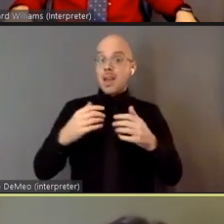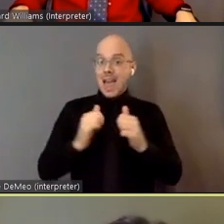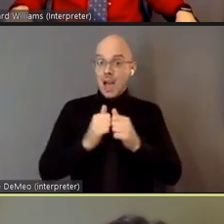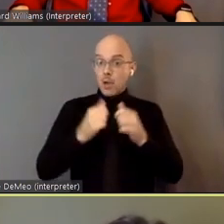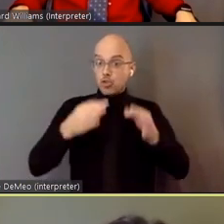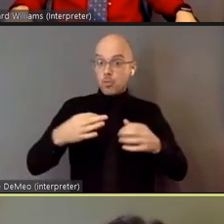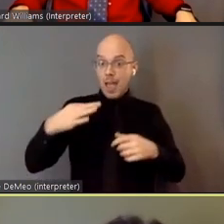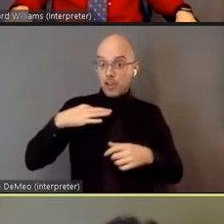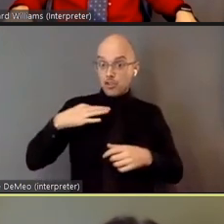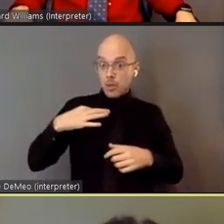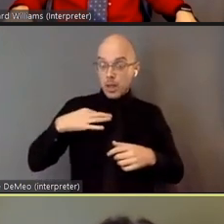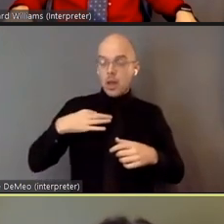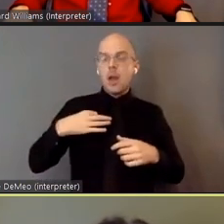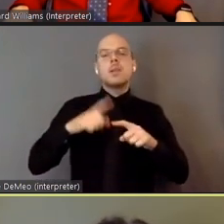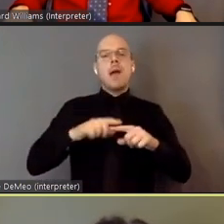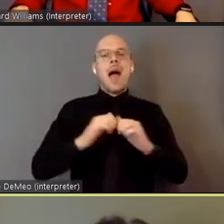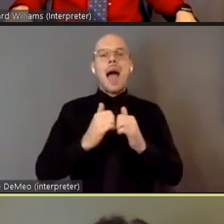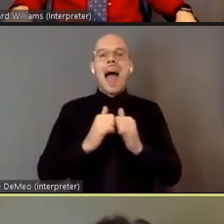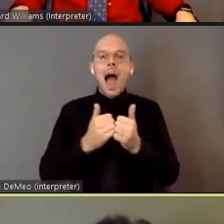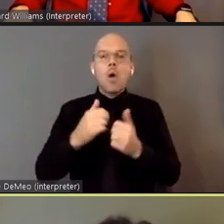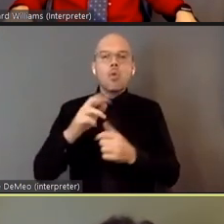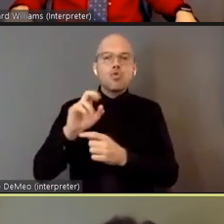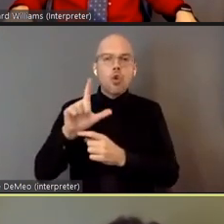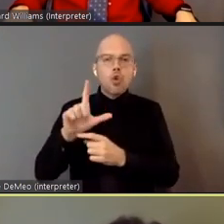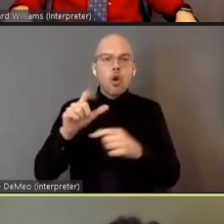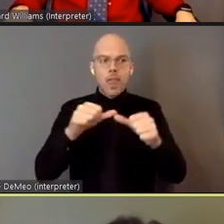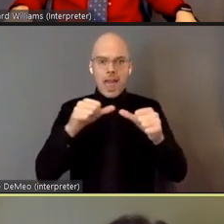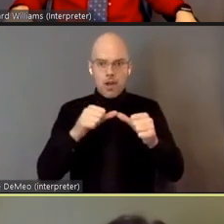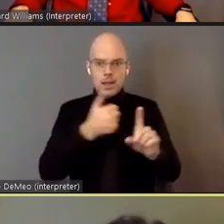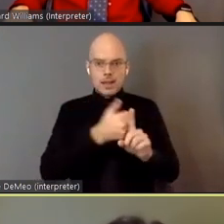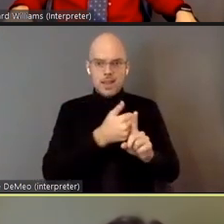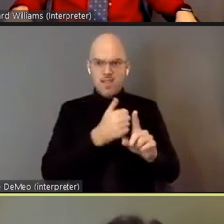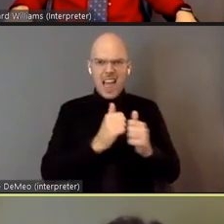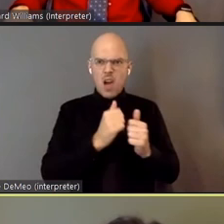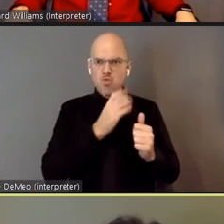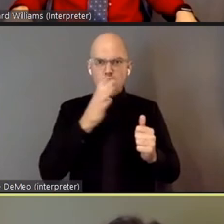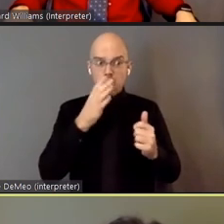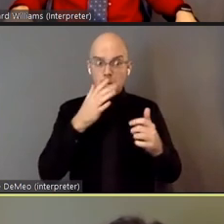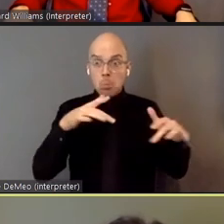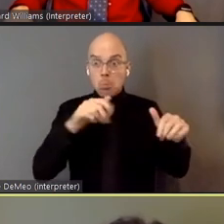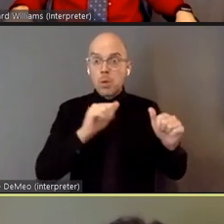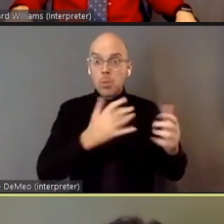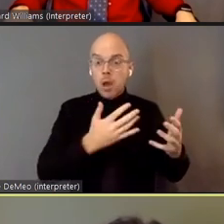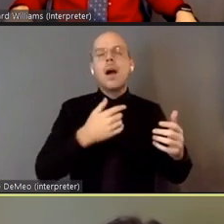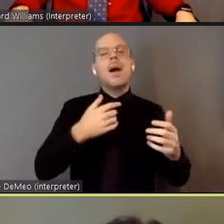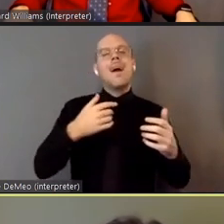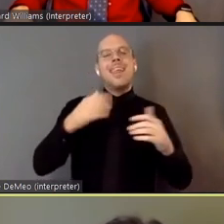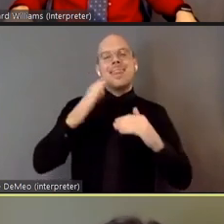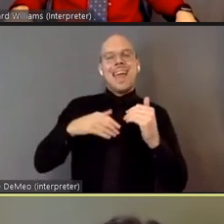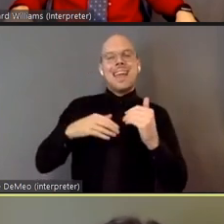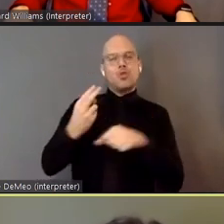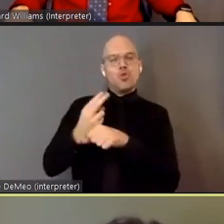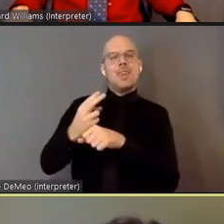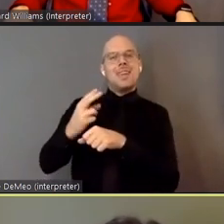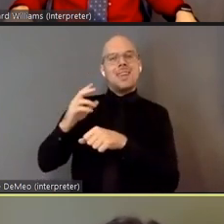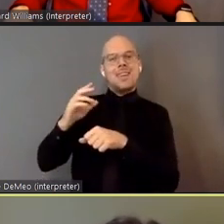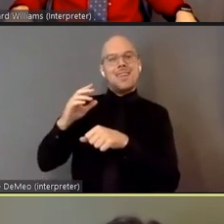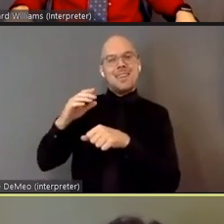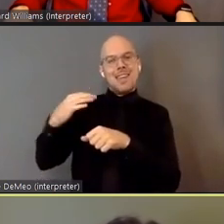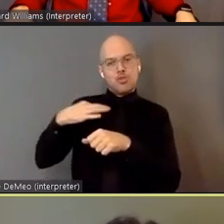an area is versus eligibility by coverage. And since we can't use 5G coverage to determine